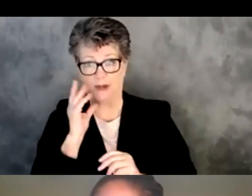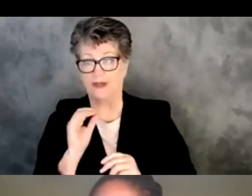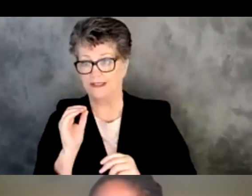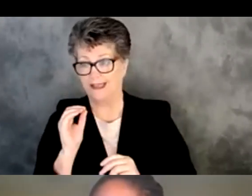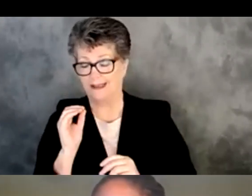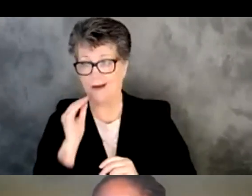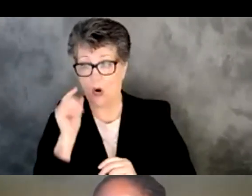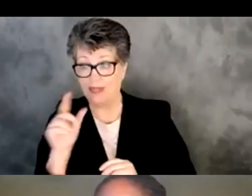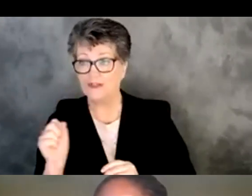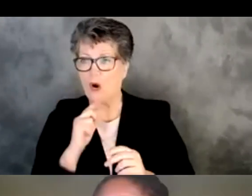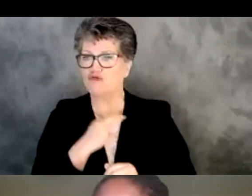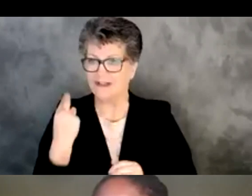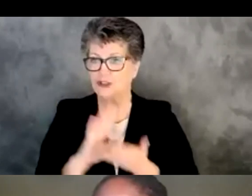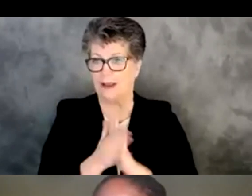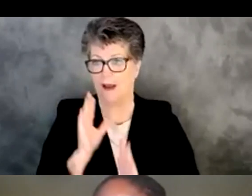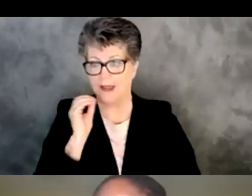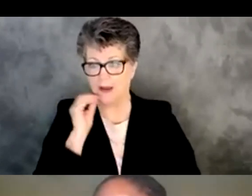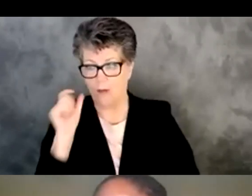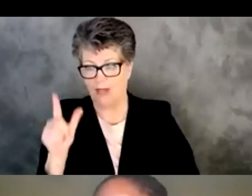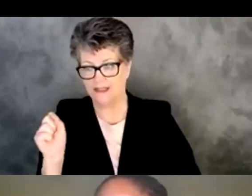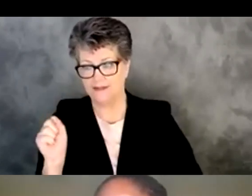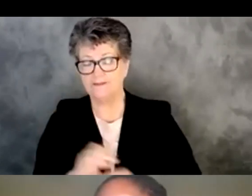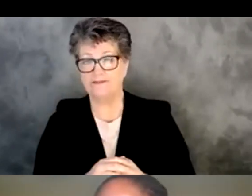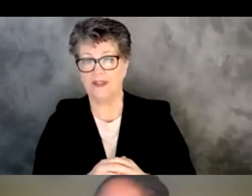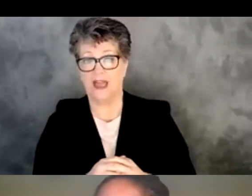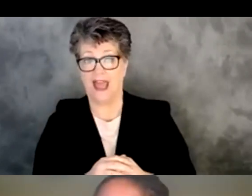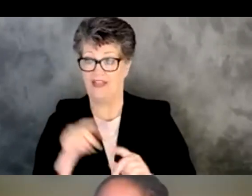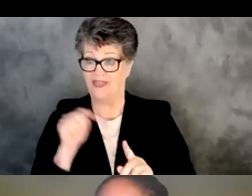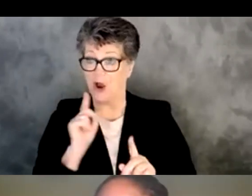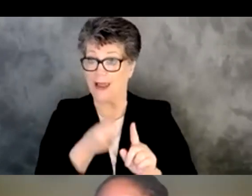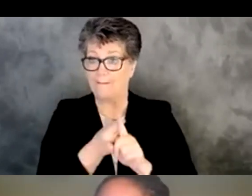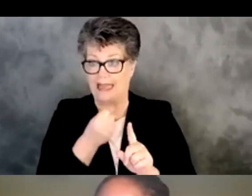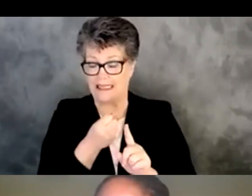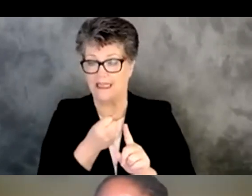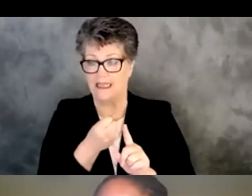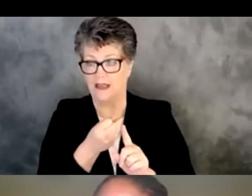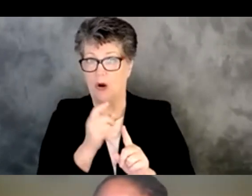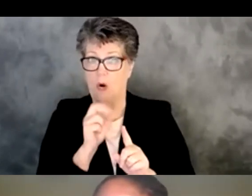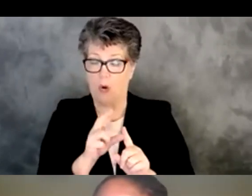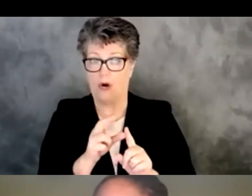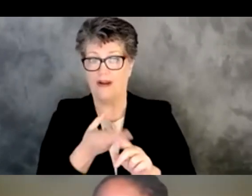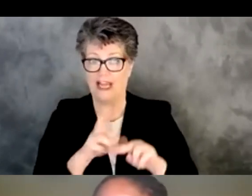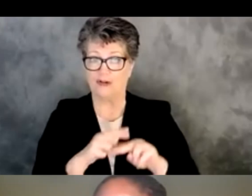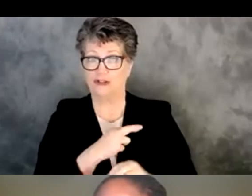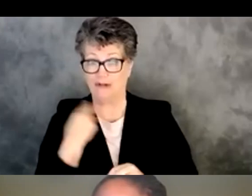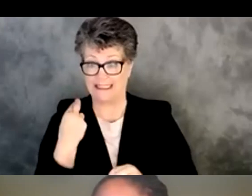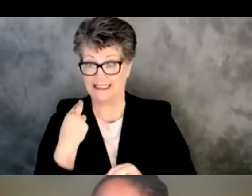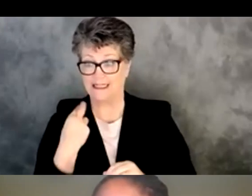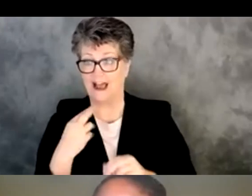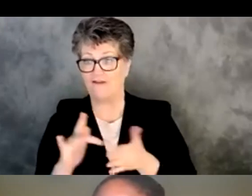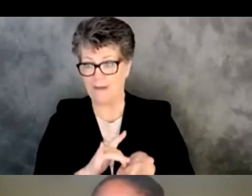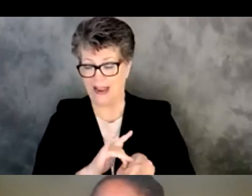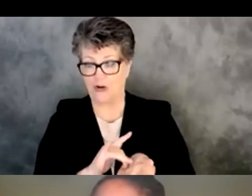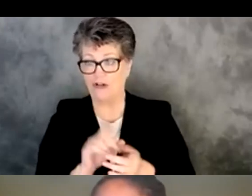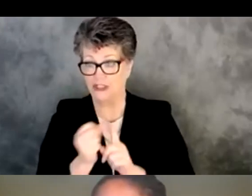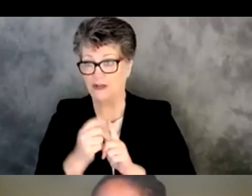of homelessness, and who are thereby inherently impacted or at increased risk of medical